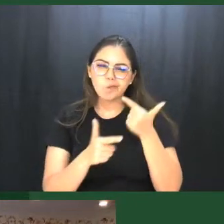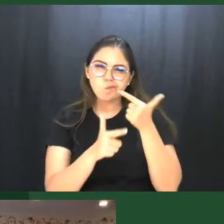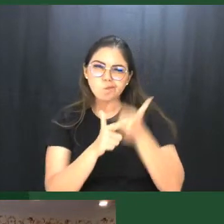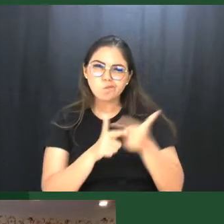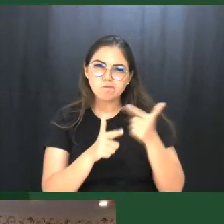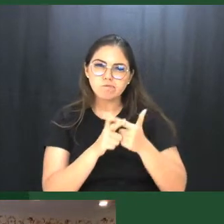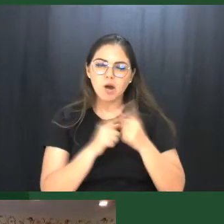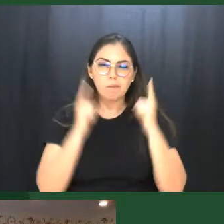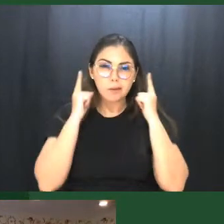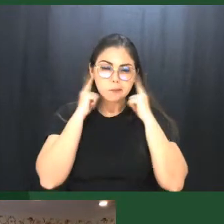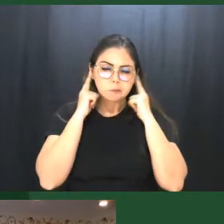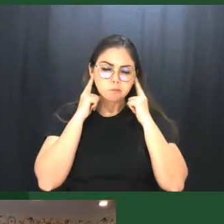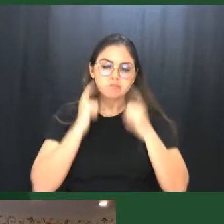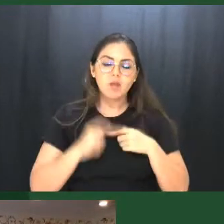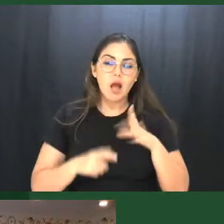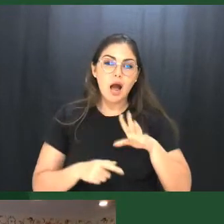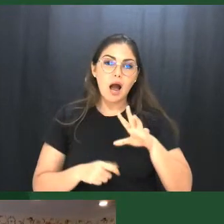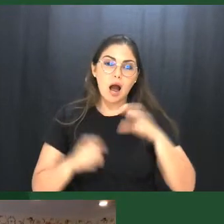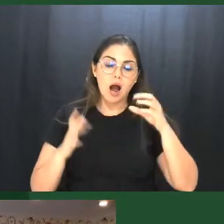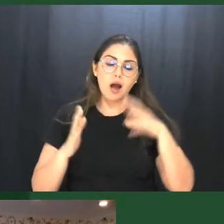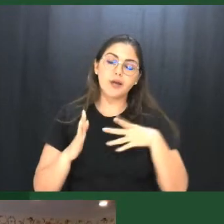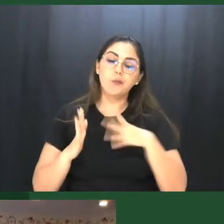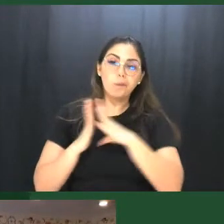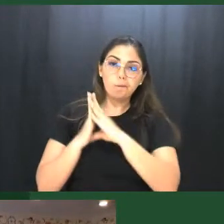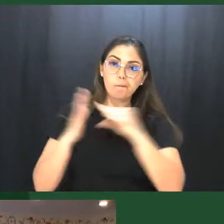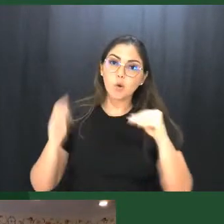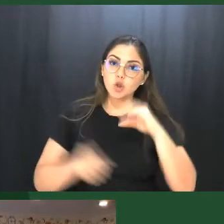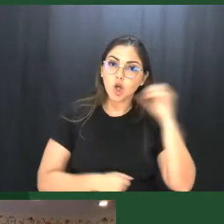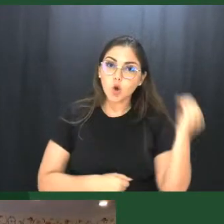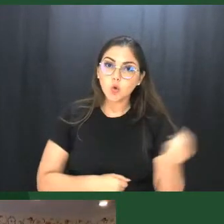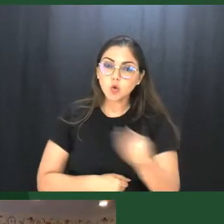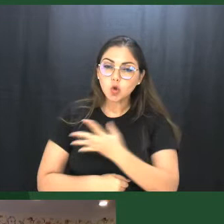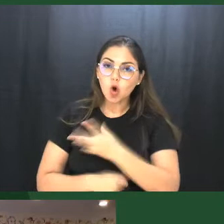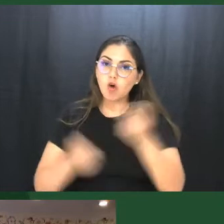example, I can reduce noise. Very nice.